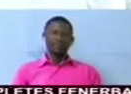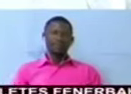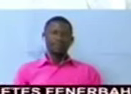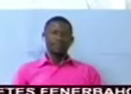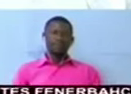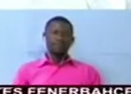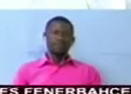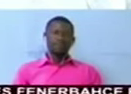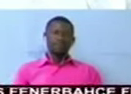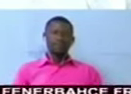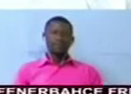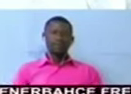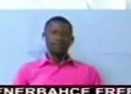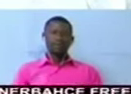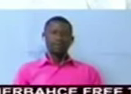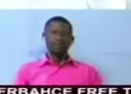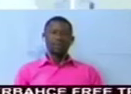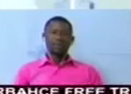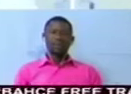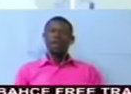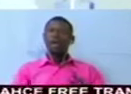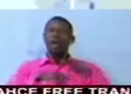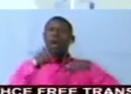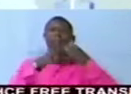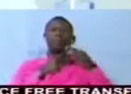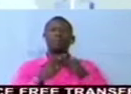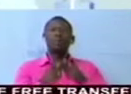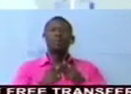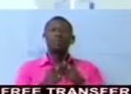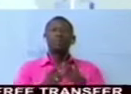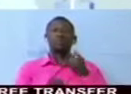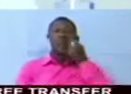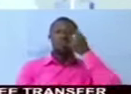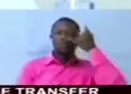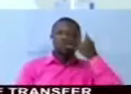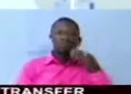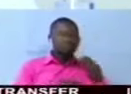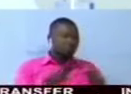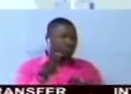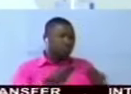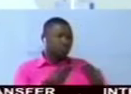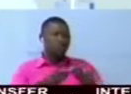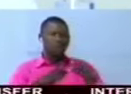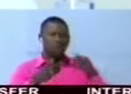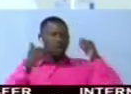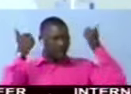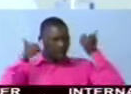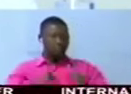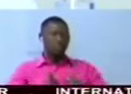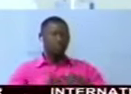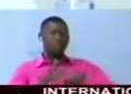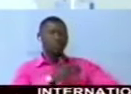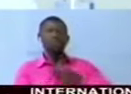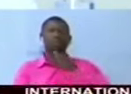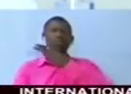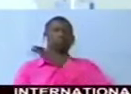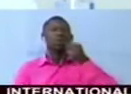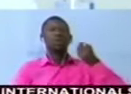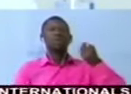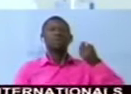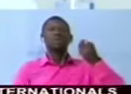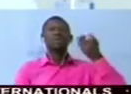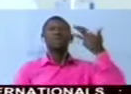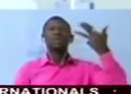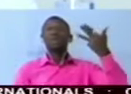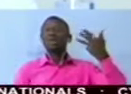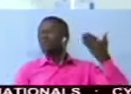concerning a botched drug transaction that took place in 2009. mo aduna ci xew bo xamne mo